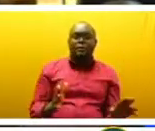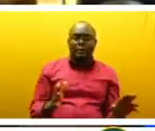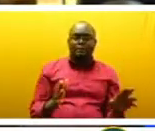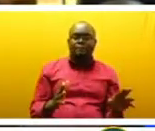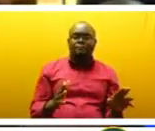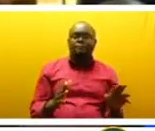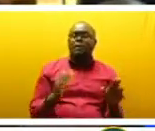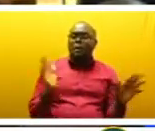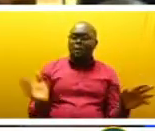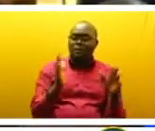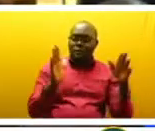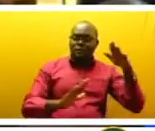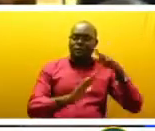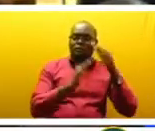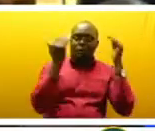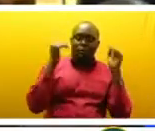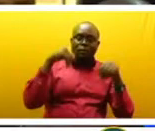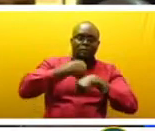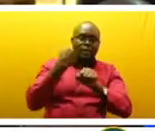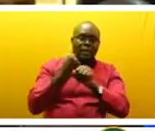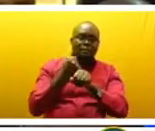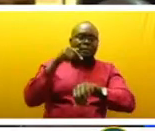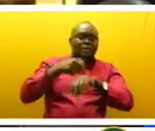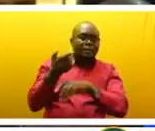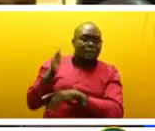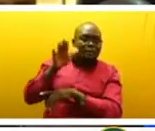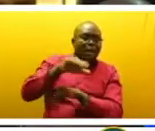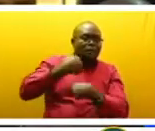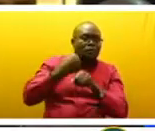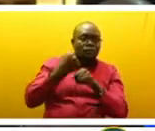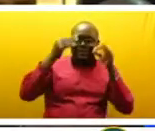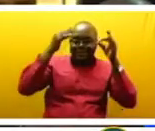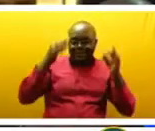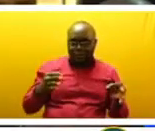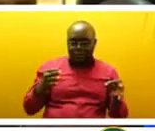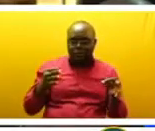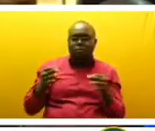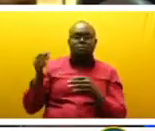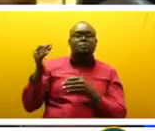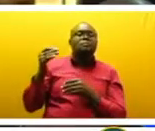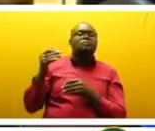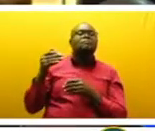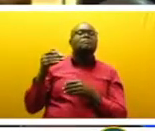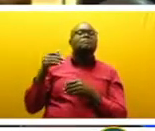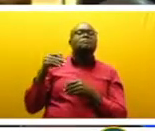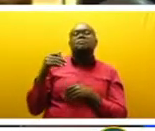Court, when you retire, to make your determination to consider the historical context